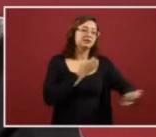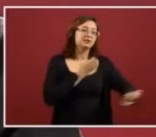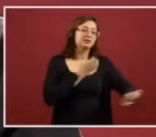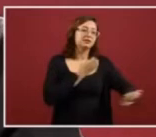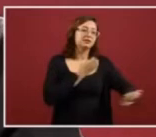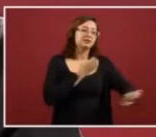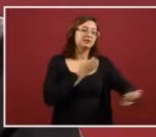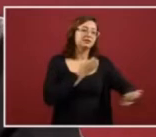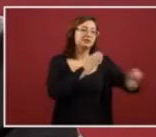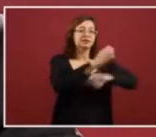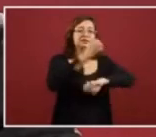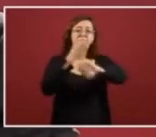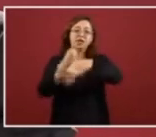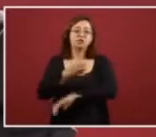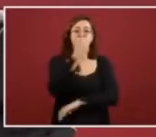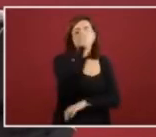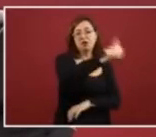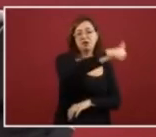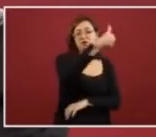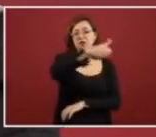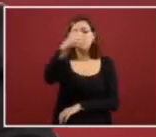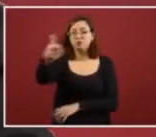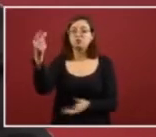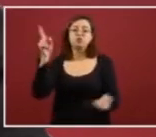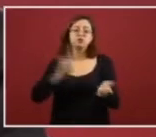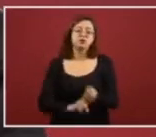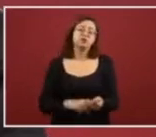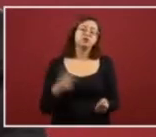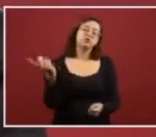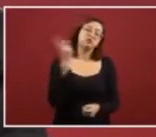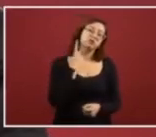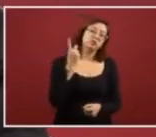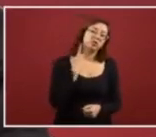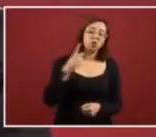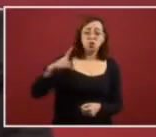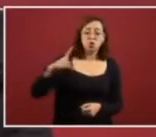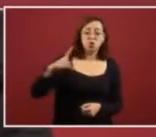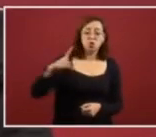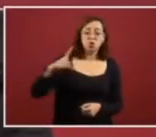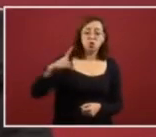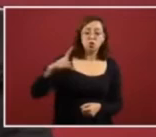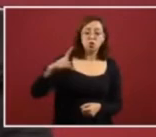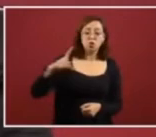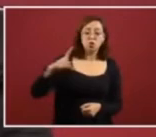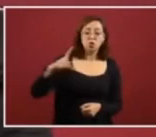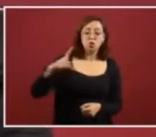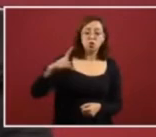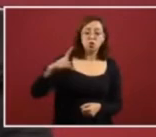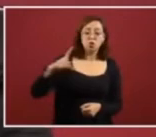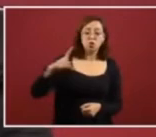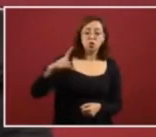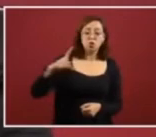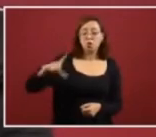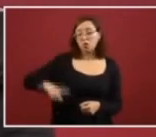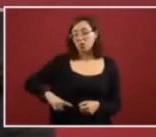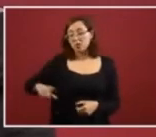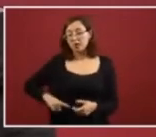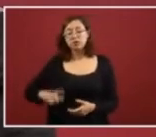local legislations. A los gobiernos de los estados. To the governments of each